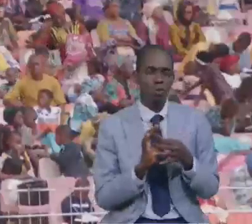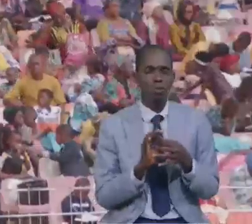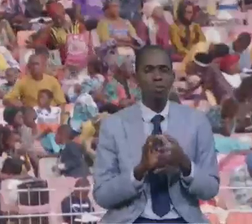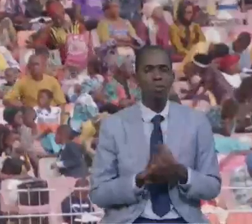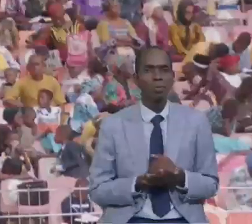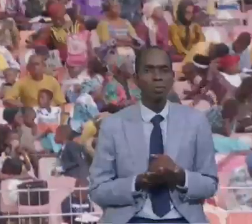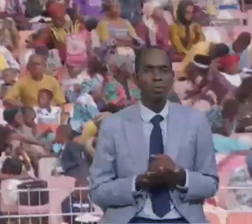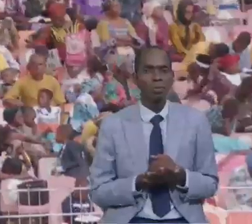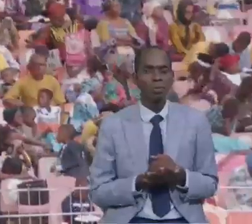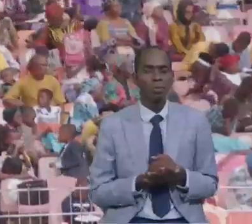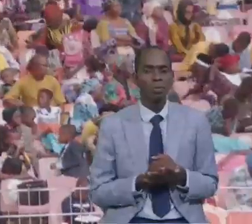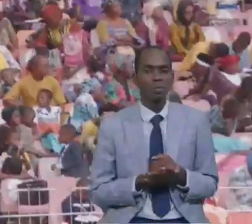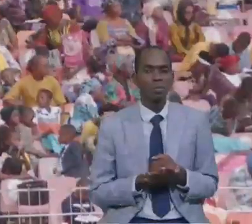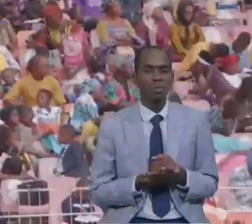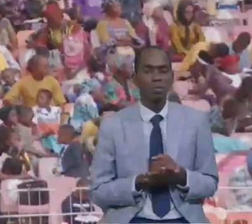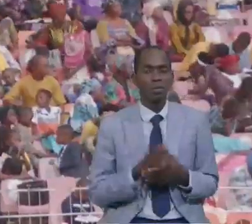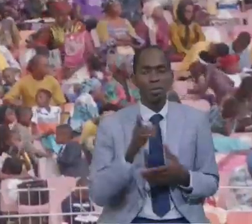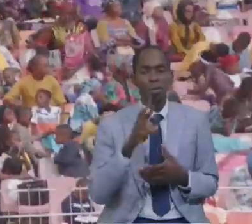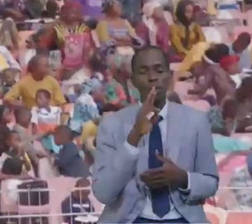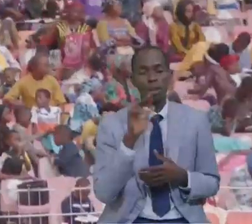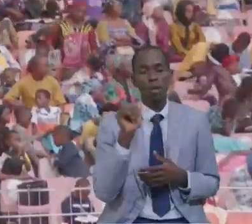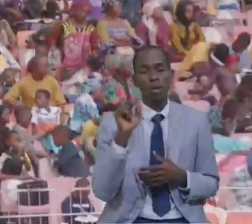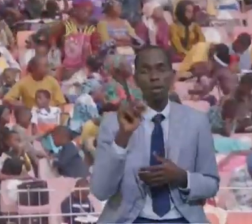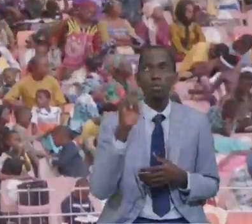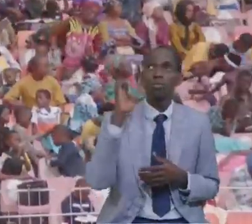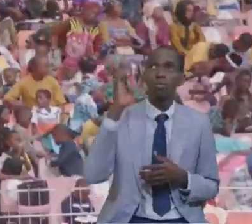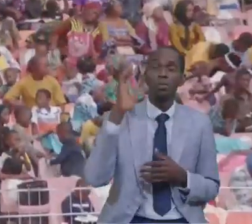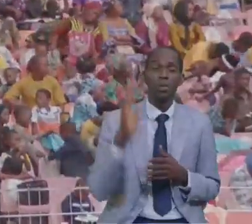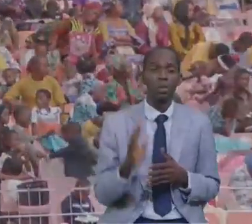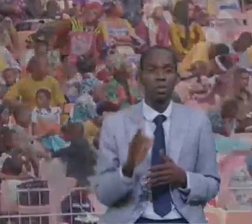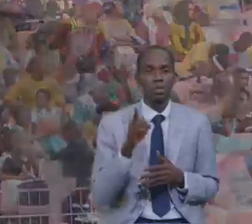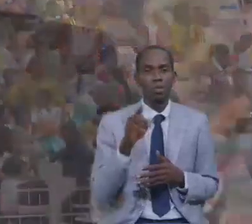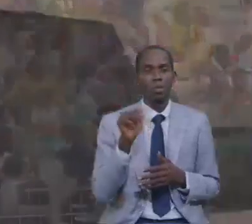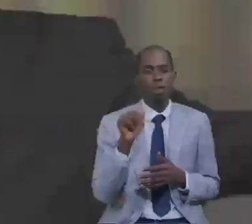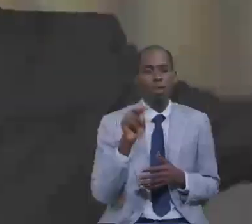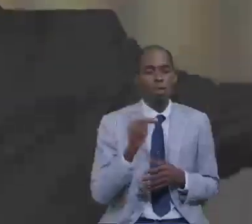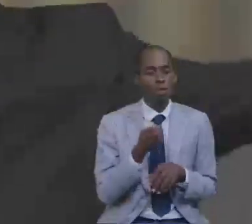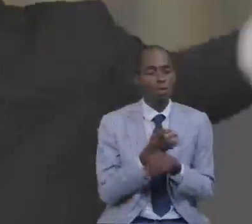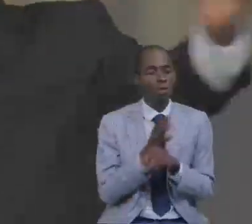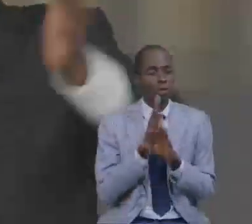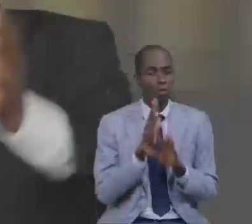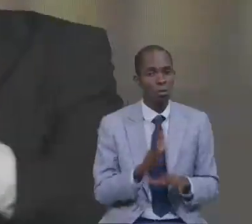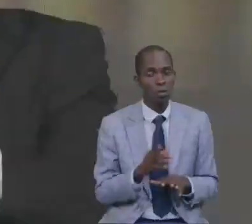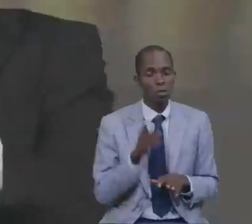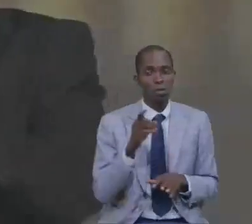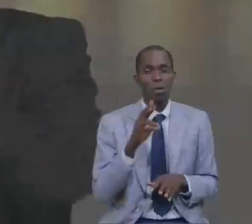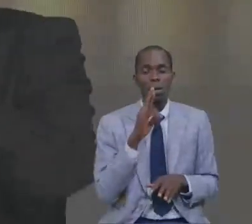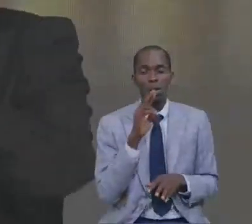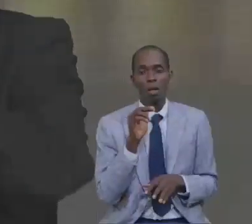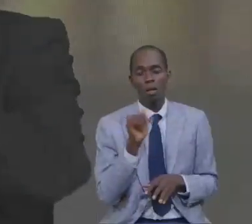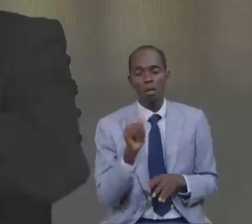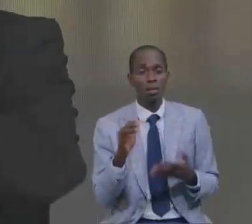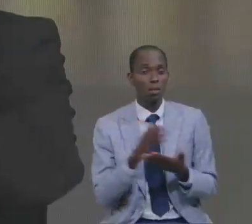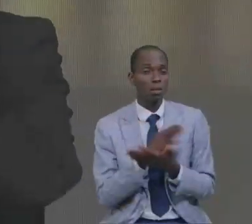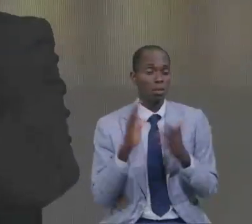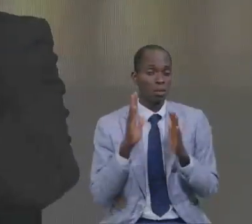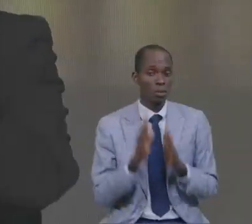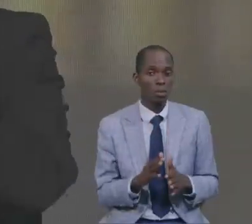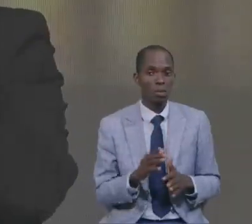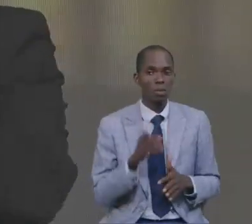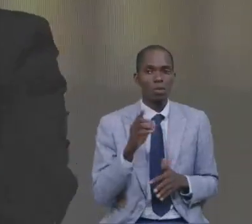are singers, there are technical people, there are ushers. You all cooperate